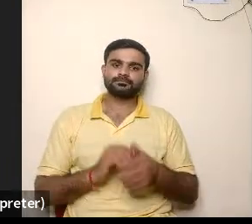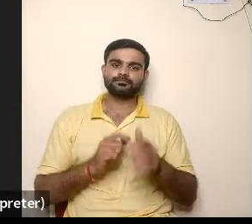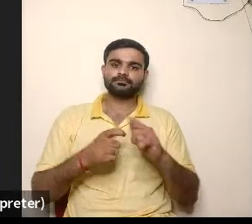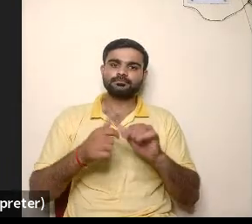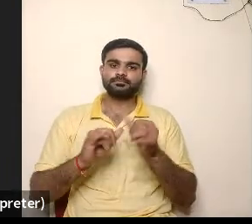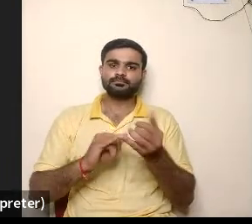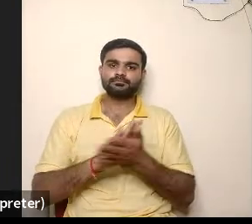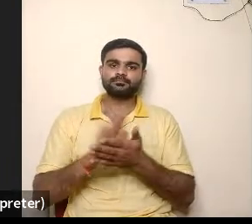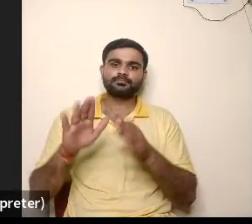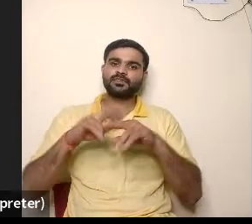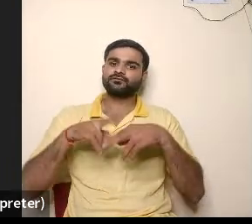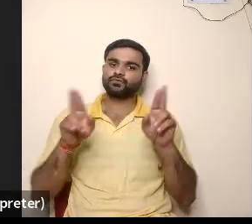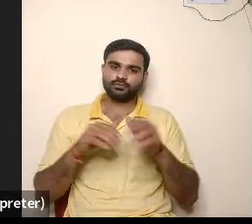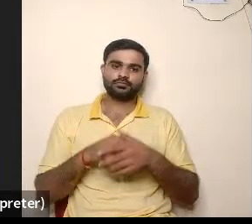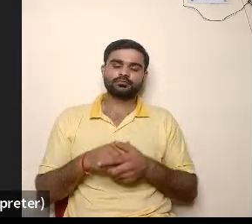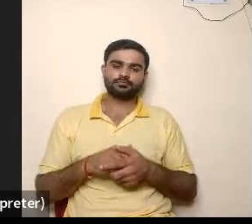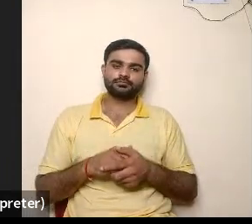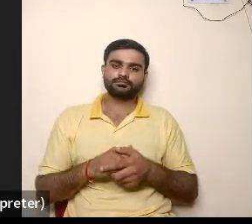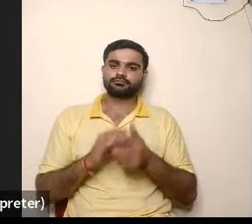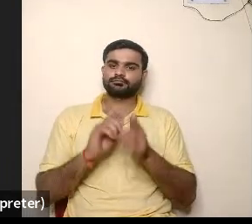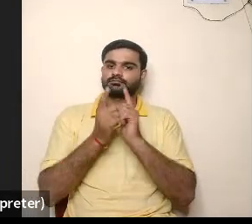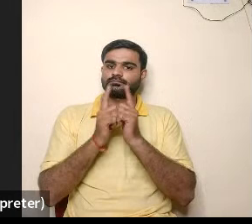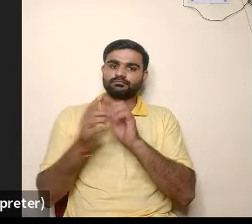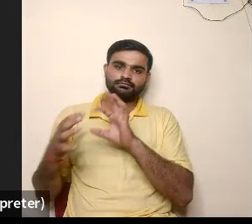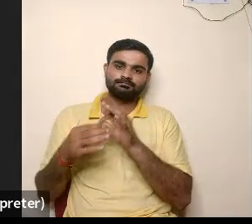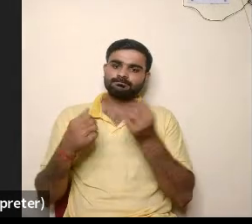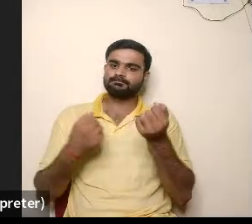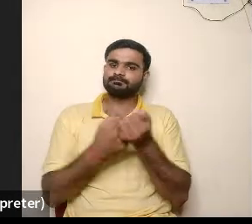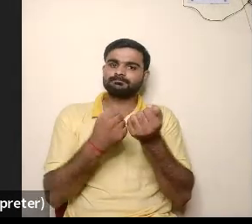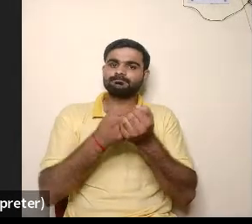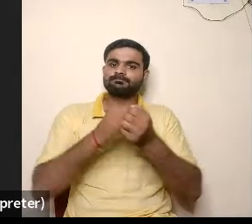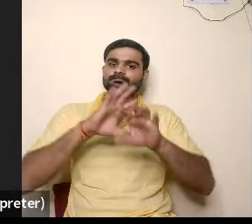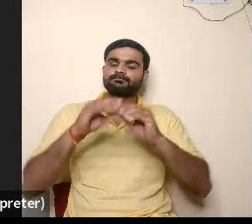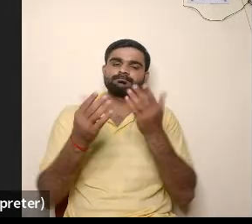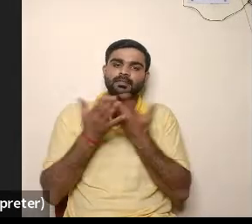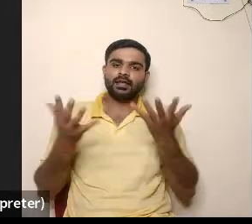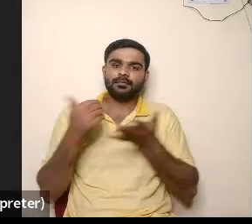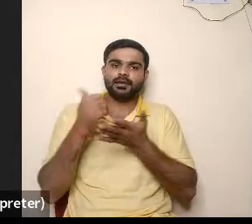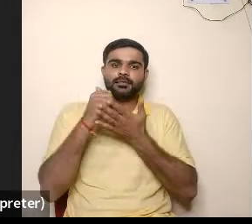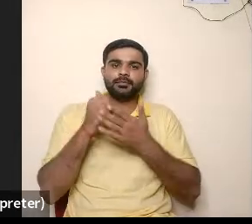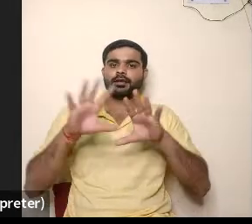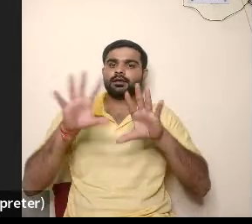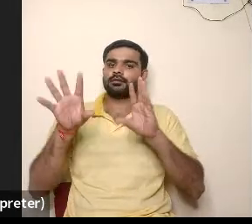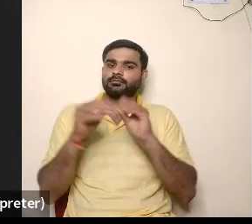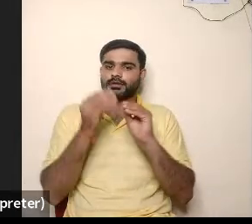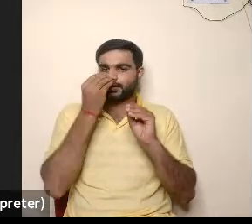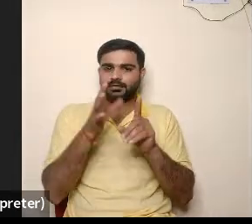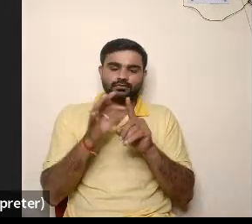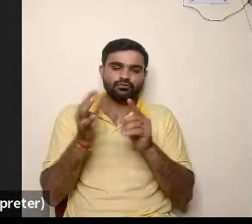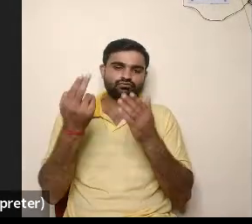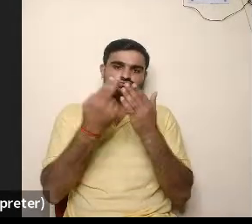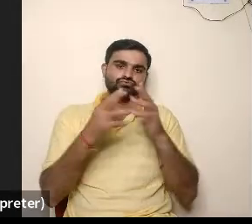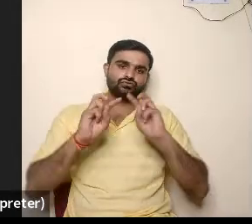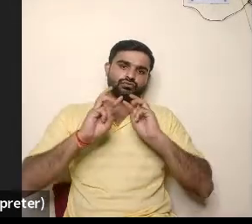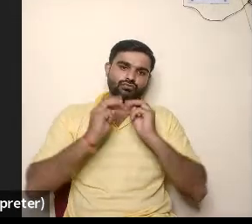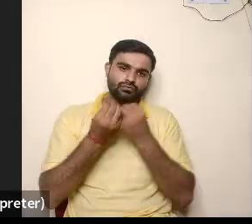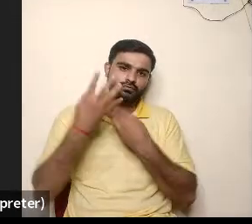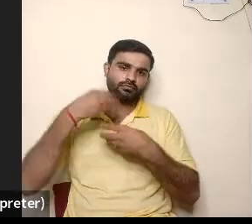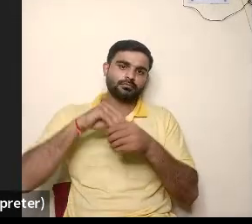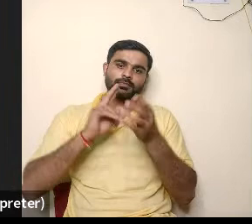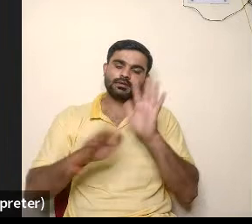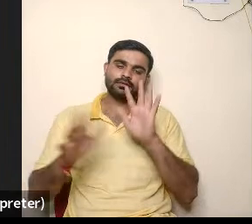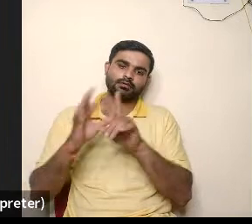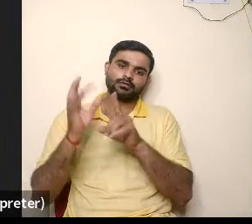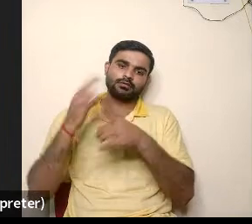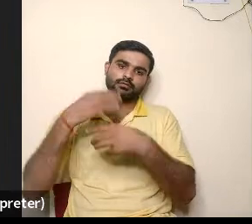for finally logistically putting all of this together. It's not easy, to design a workshop of this nature. You have to make